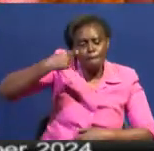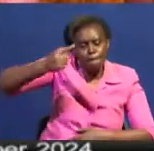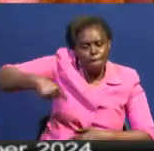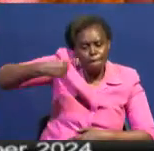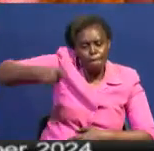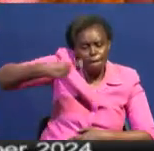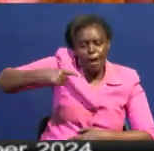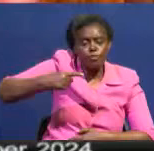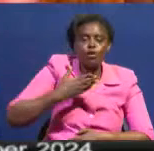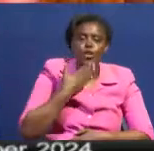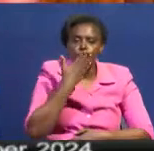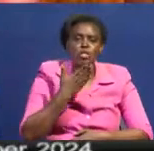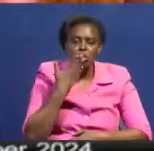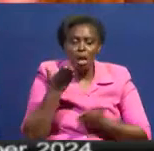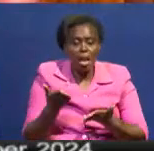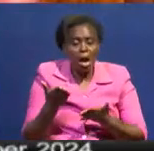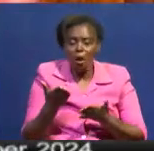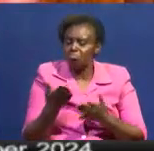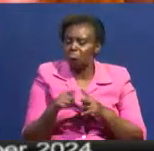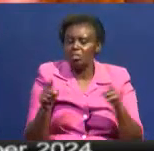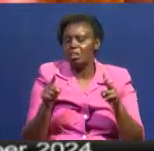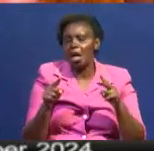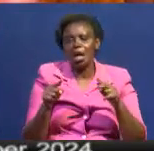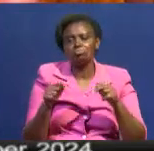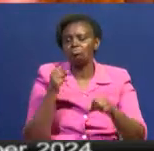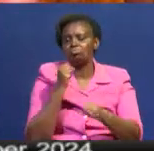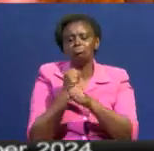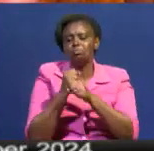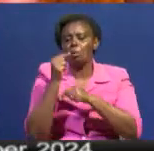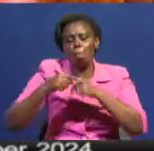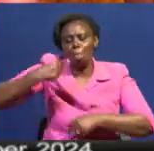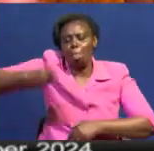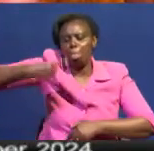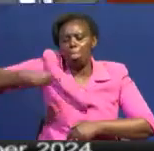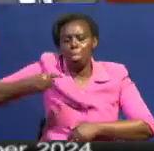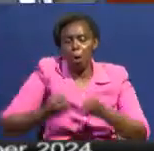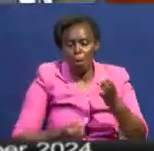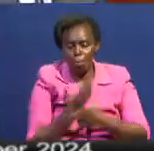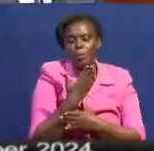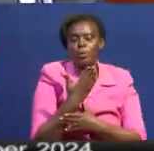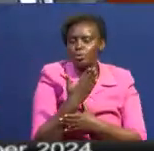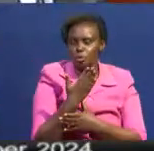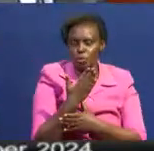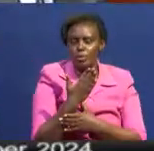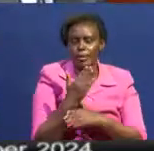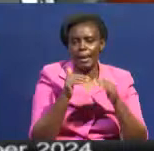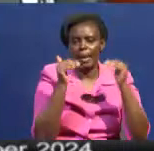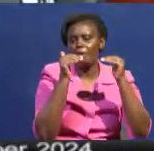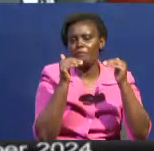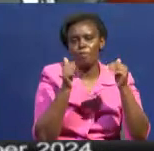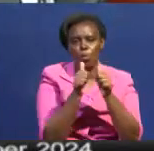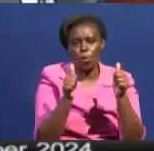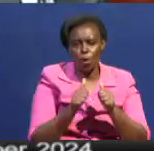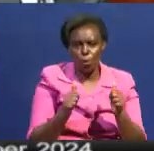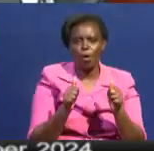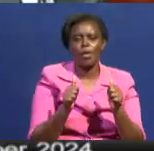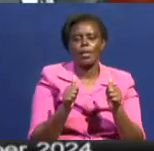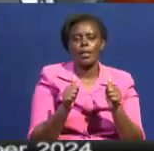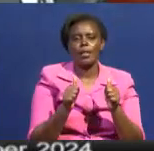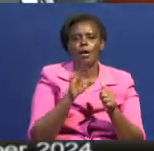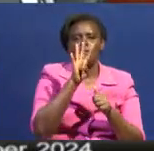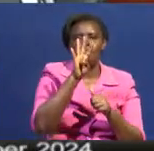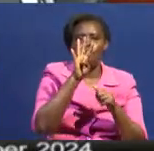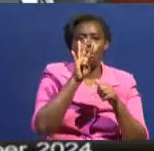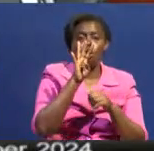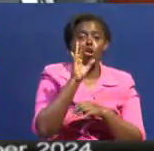across Kenya are now operational, producing at impressive levels, while 4